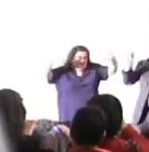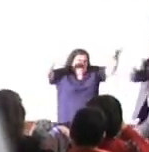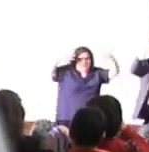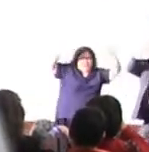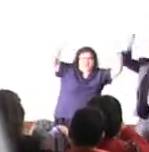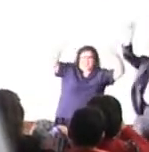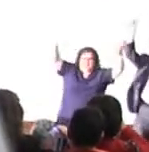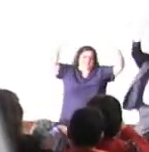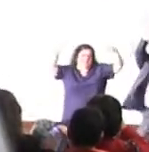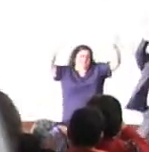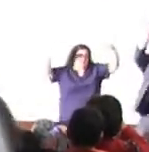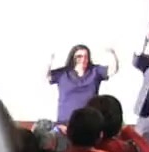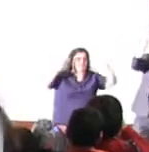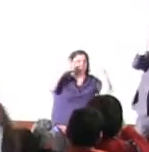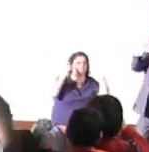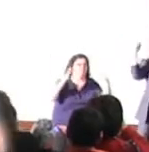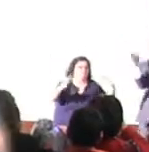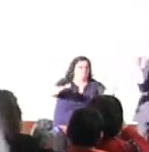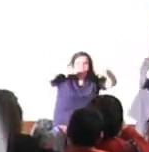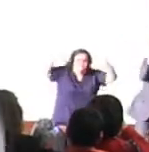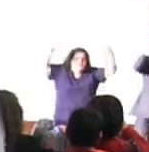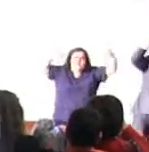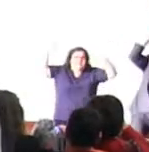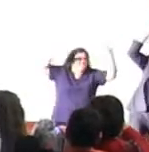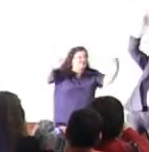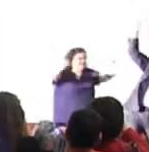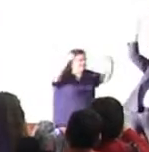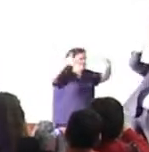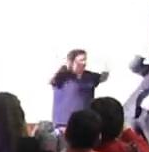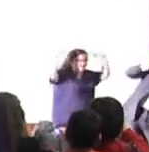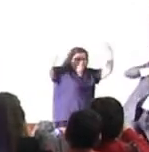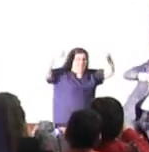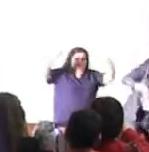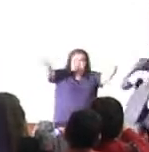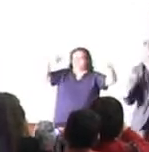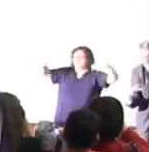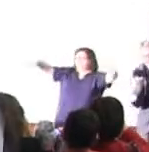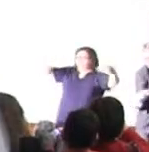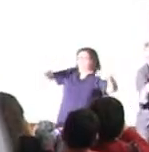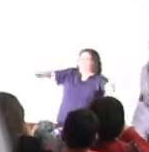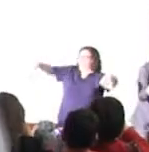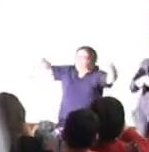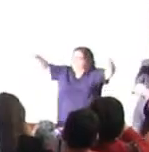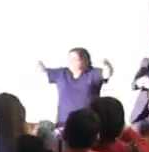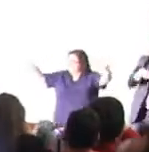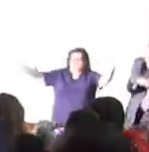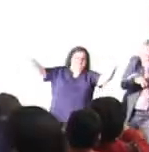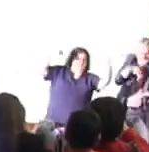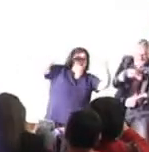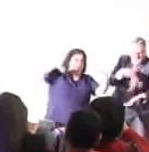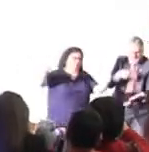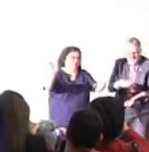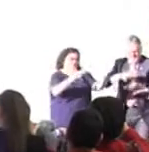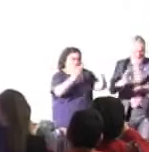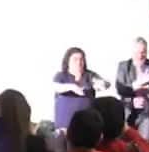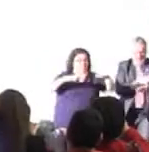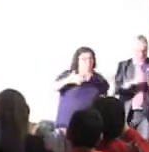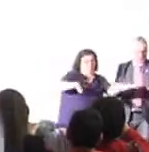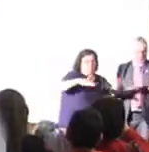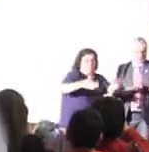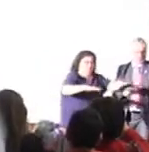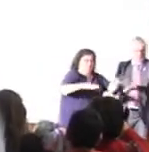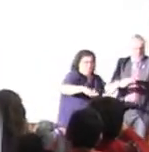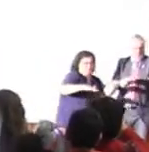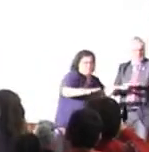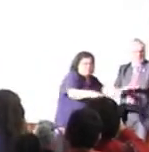girl crazy. I need someone to dance to me, baby. Dance. The music's on. Turn it up, turn it up,